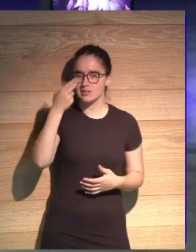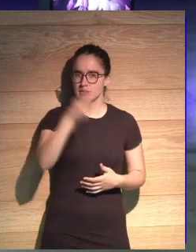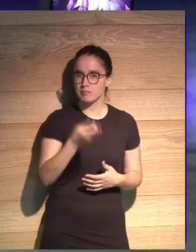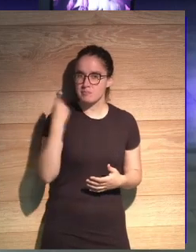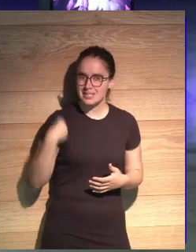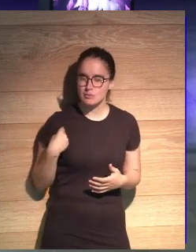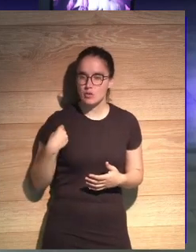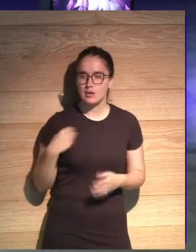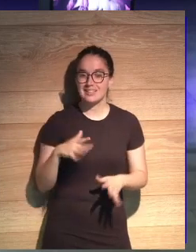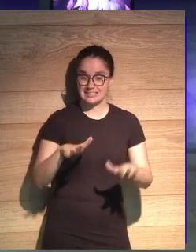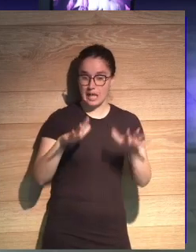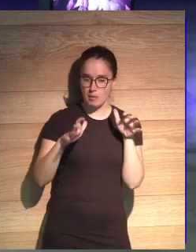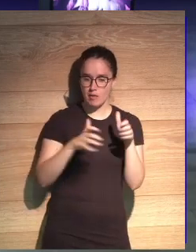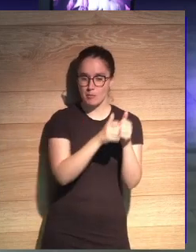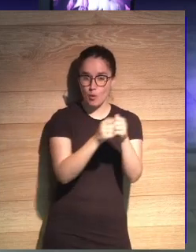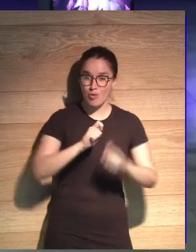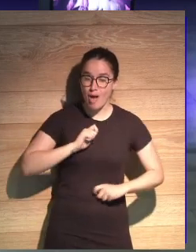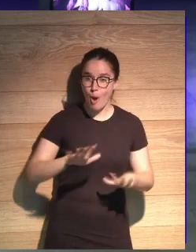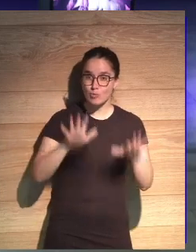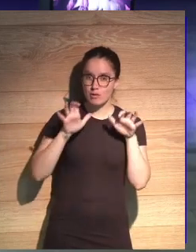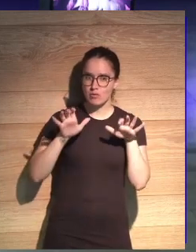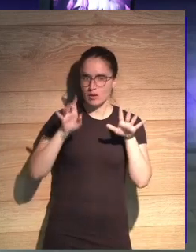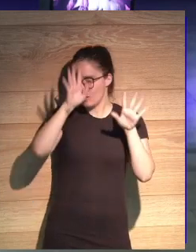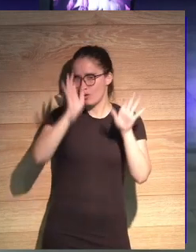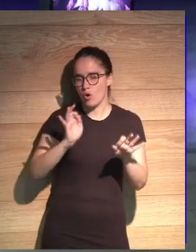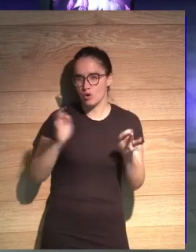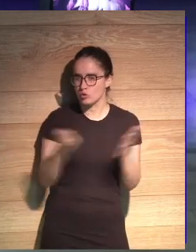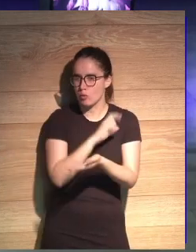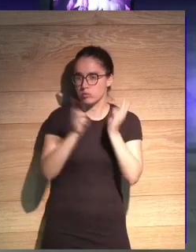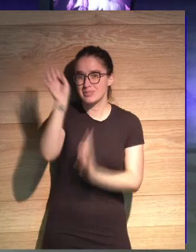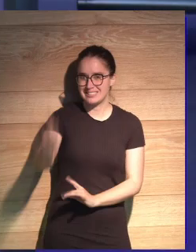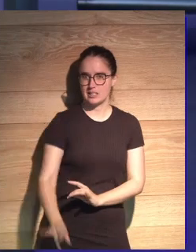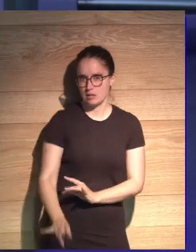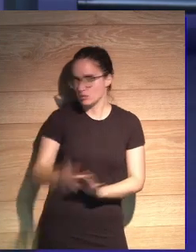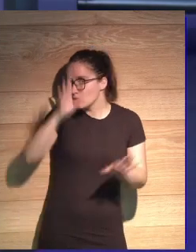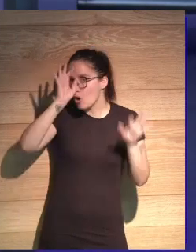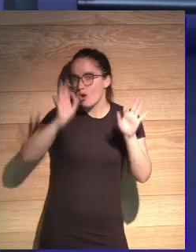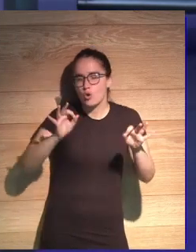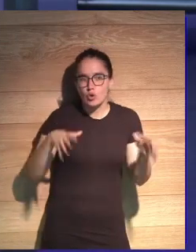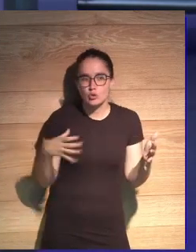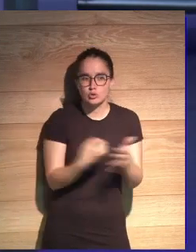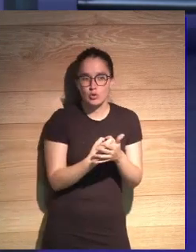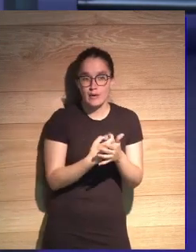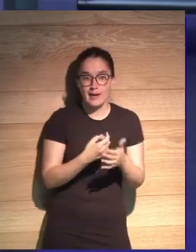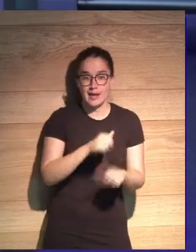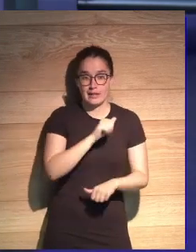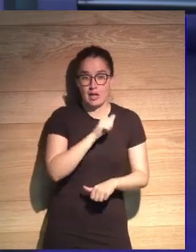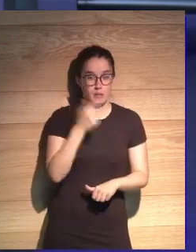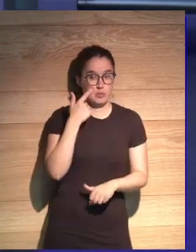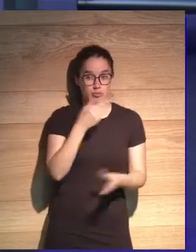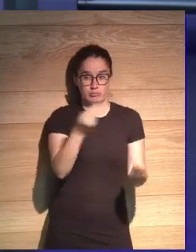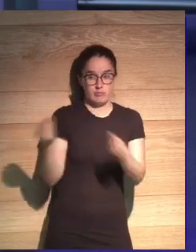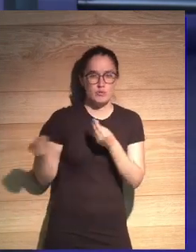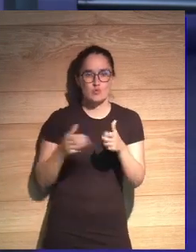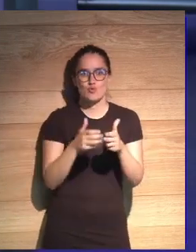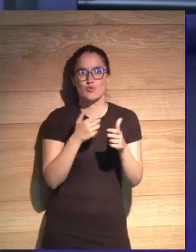and this is something that everyone is concerned about, and it's important that they are so. The answer is yes. I hope